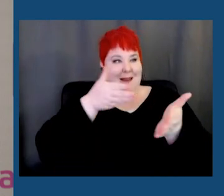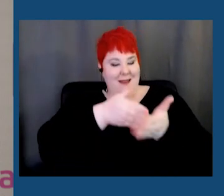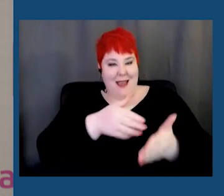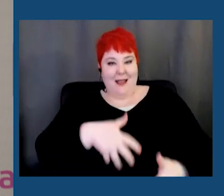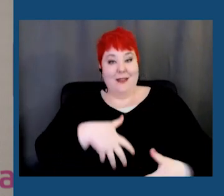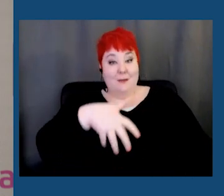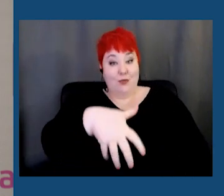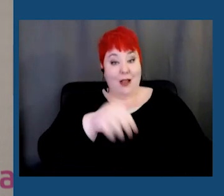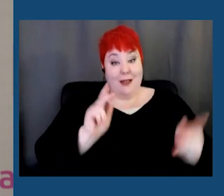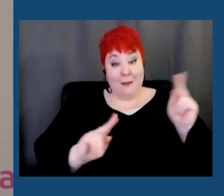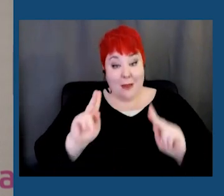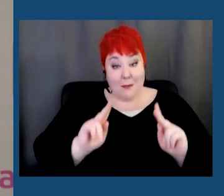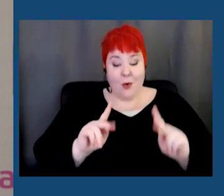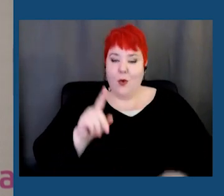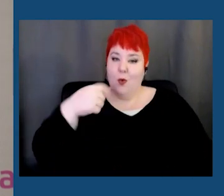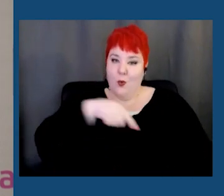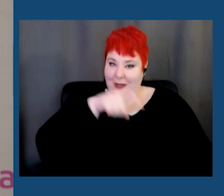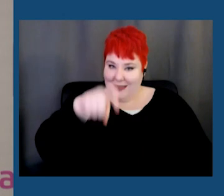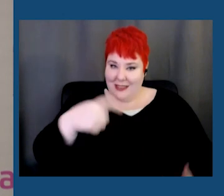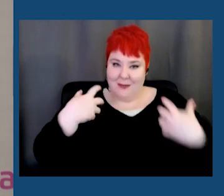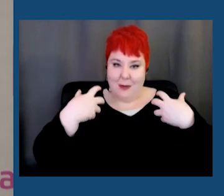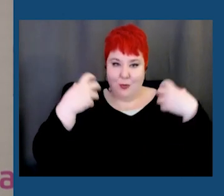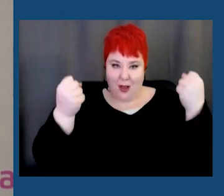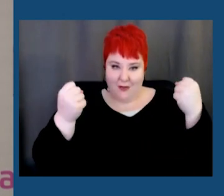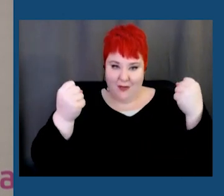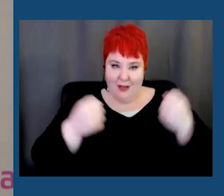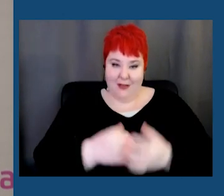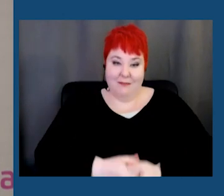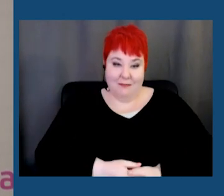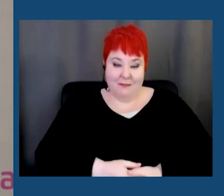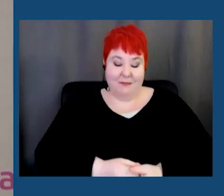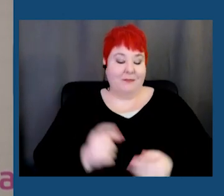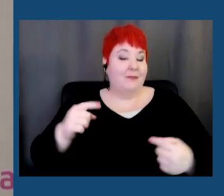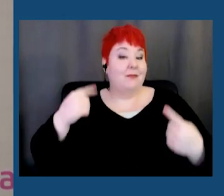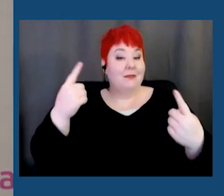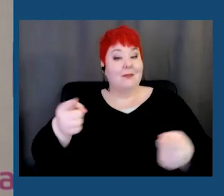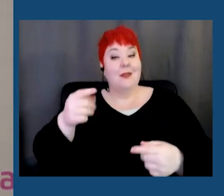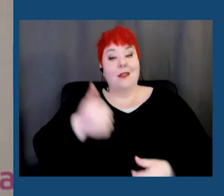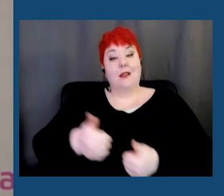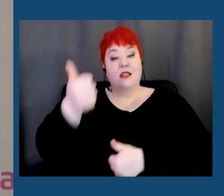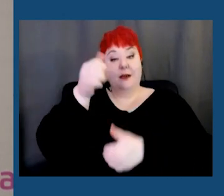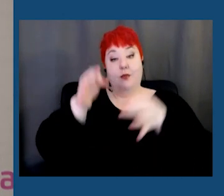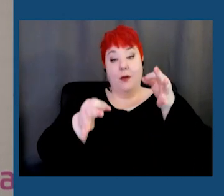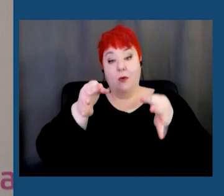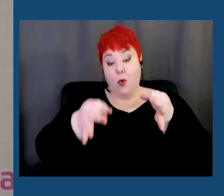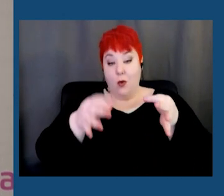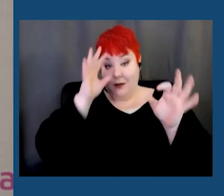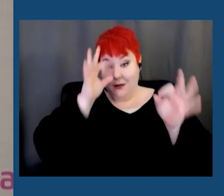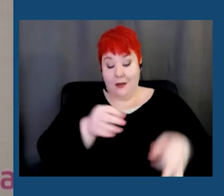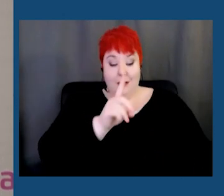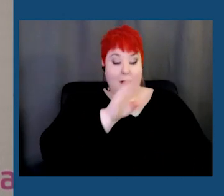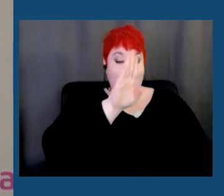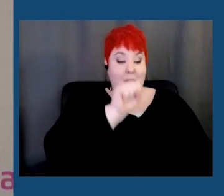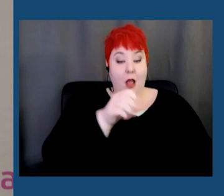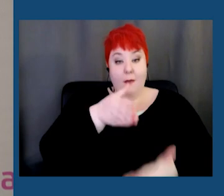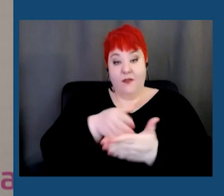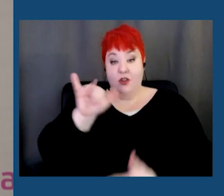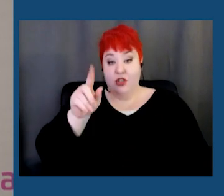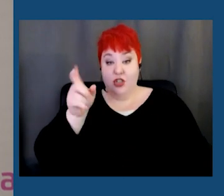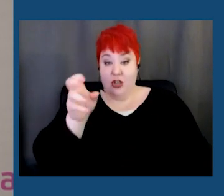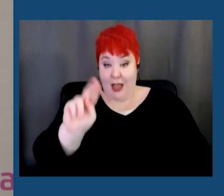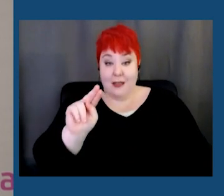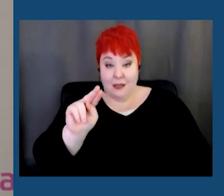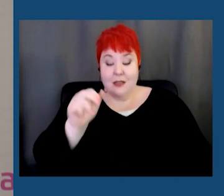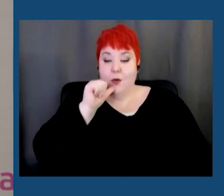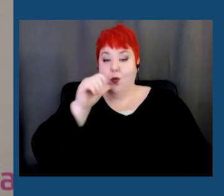all need to be brave. Since the Supreme Court decided Dobbs versus Jackson Women's Health Organization in